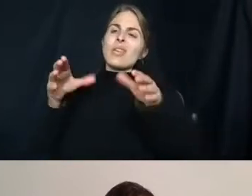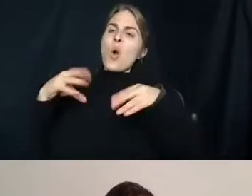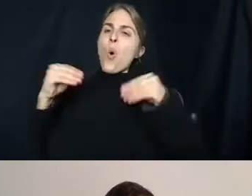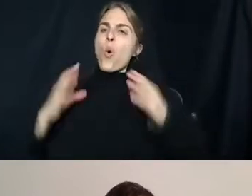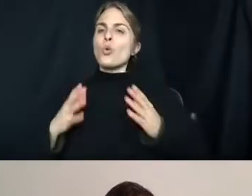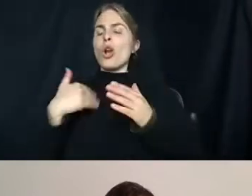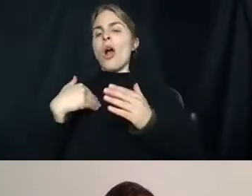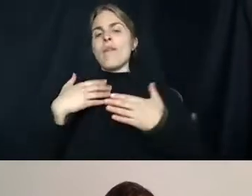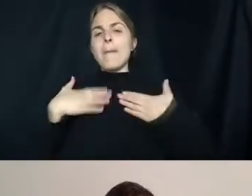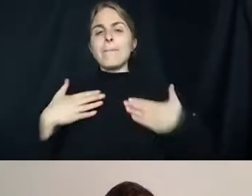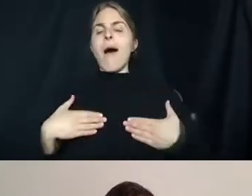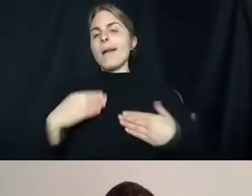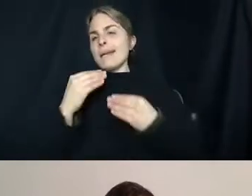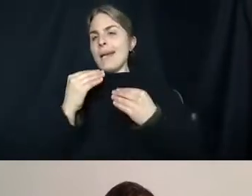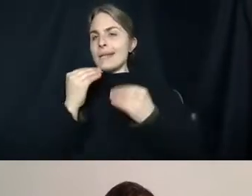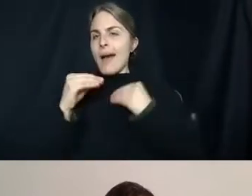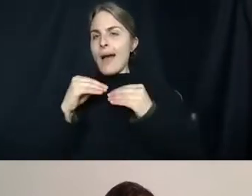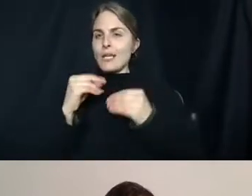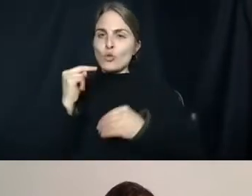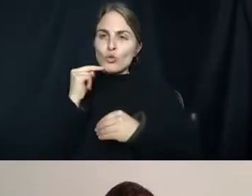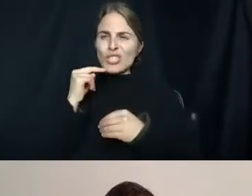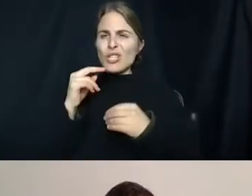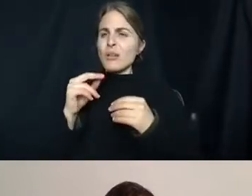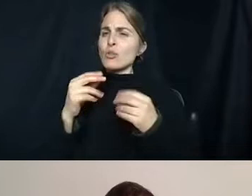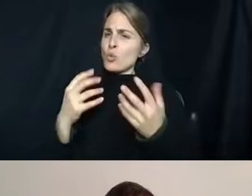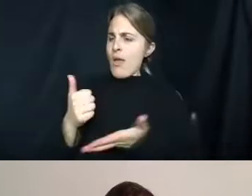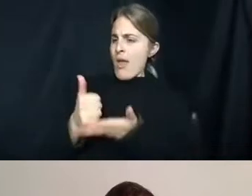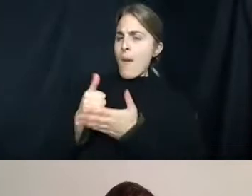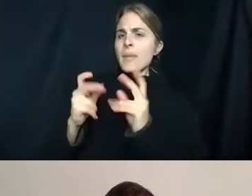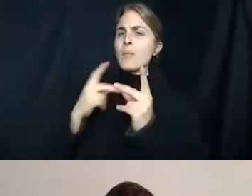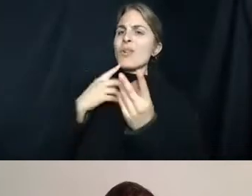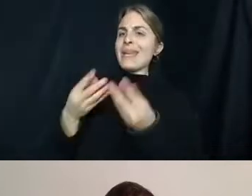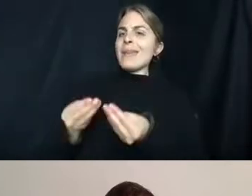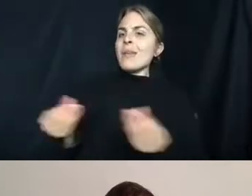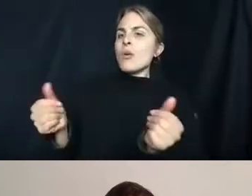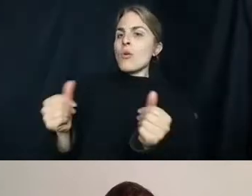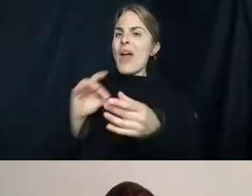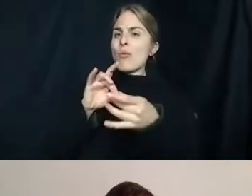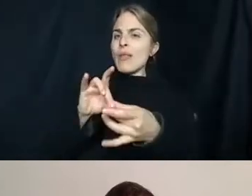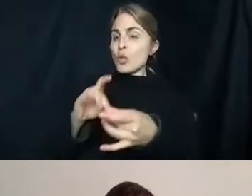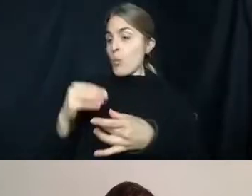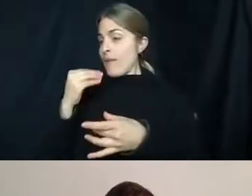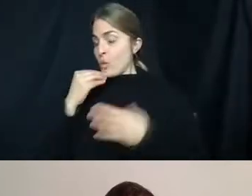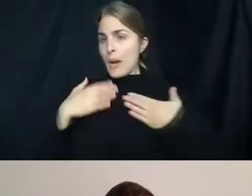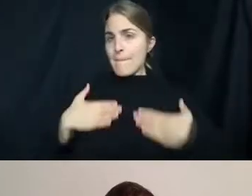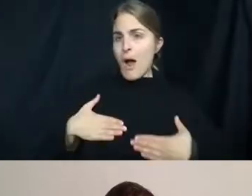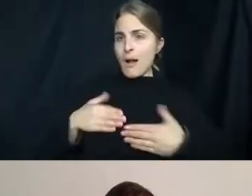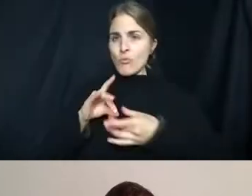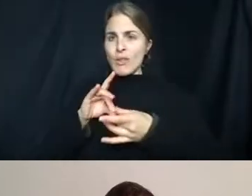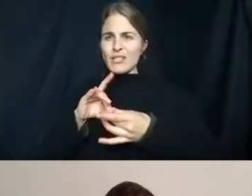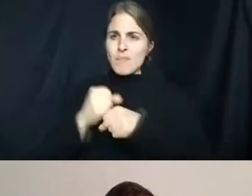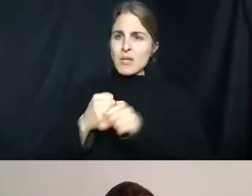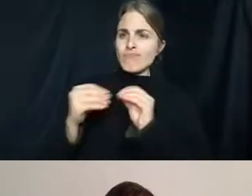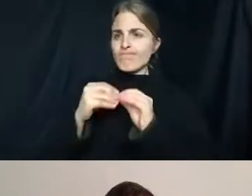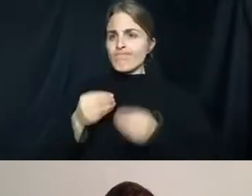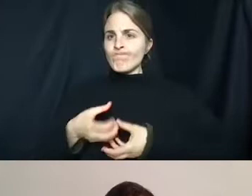private practice that supports individuals to heal their relationships with food and body. Kimmie supports her clients with a fat positive